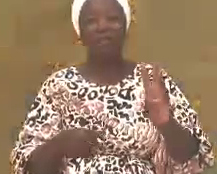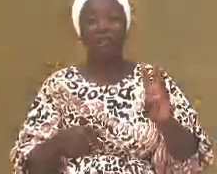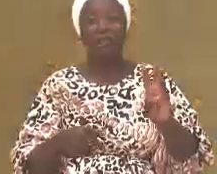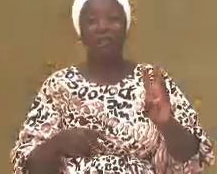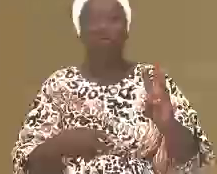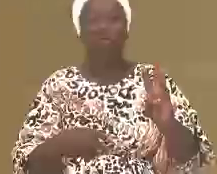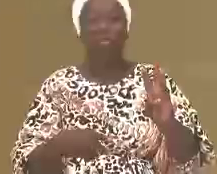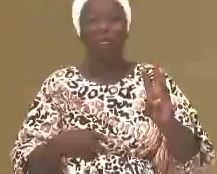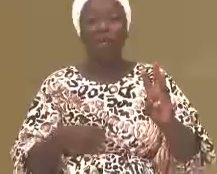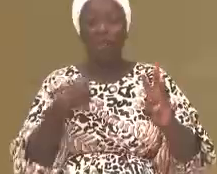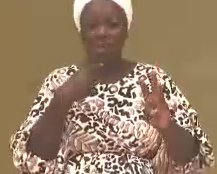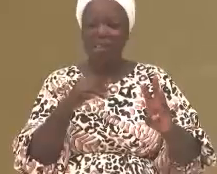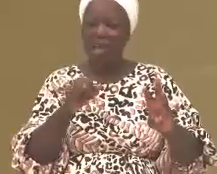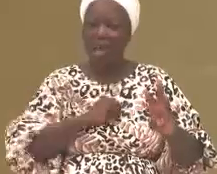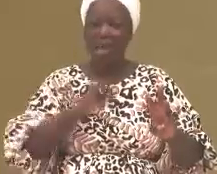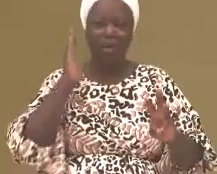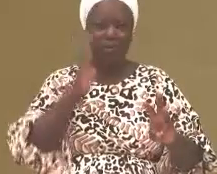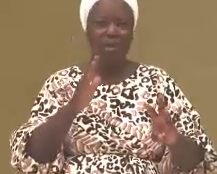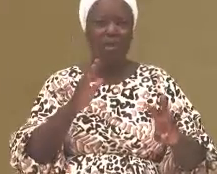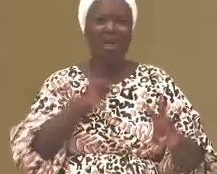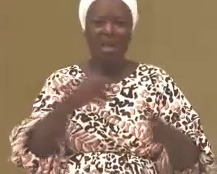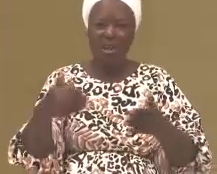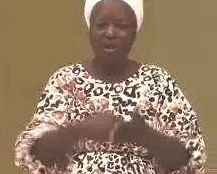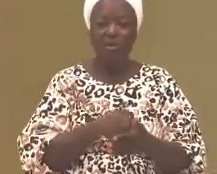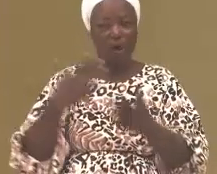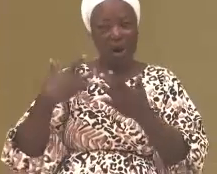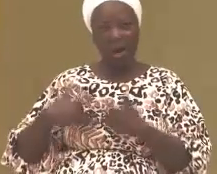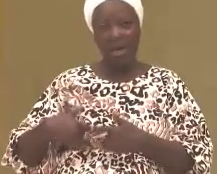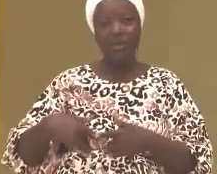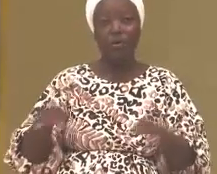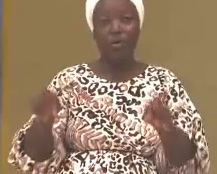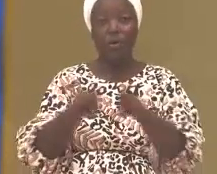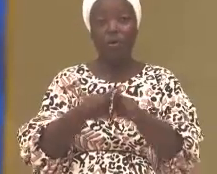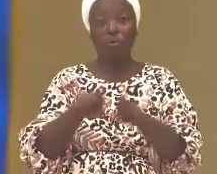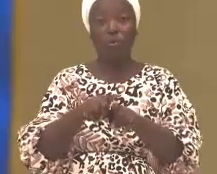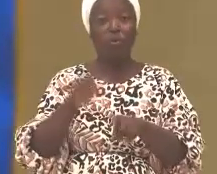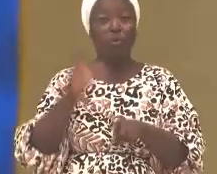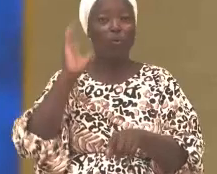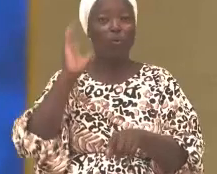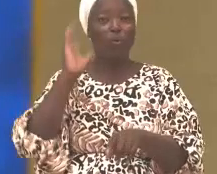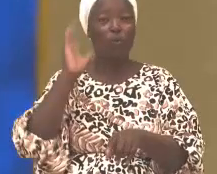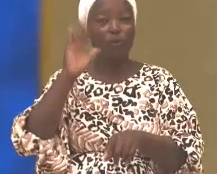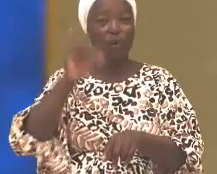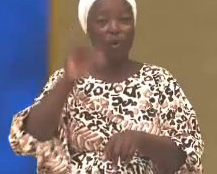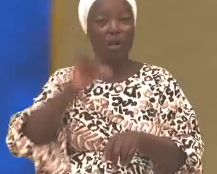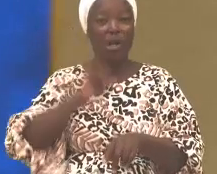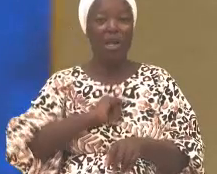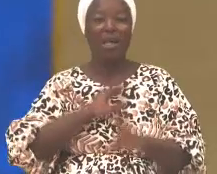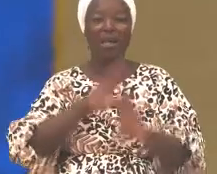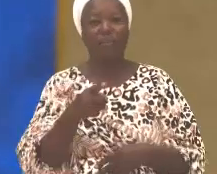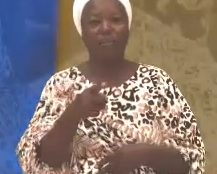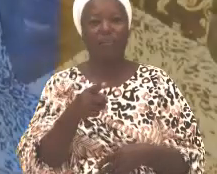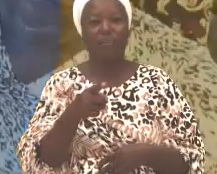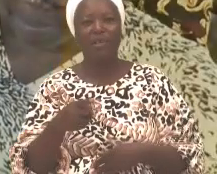I will. In your heart also will I give you. I didn't hear your